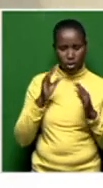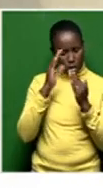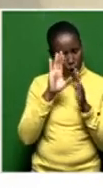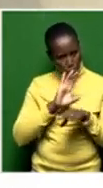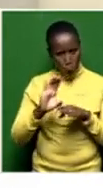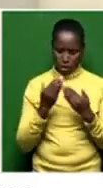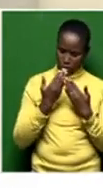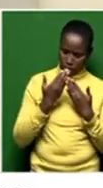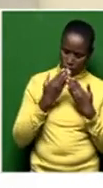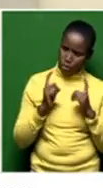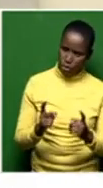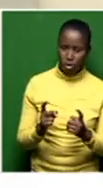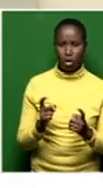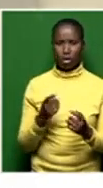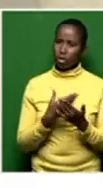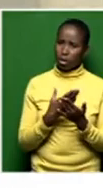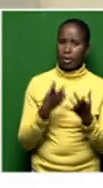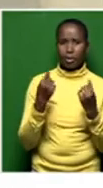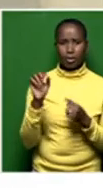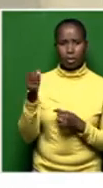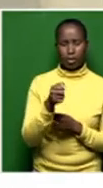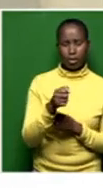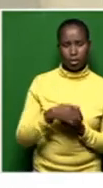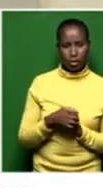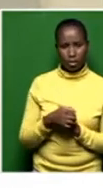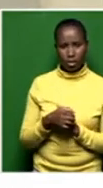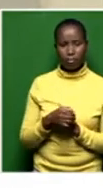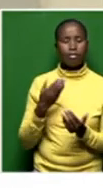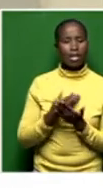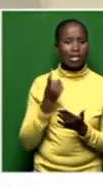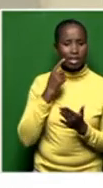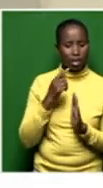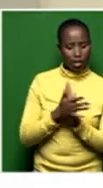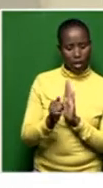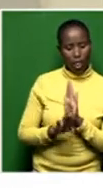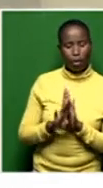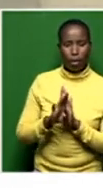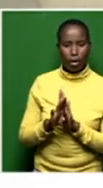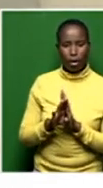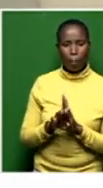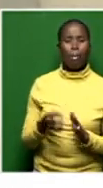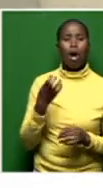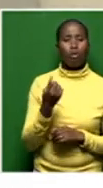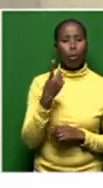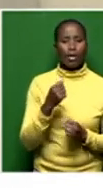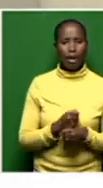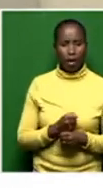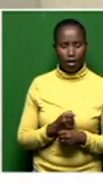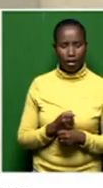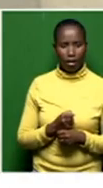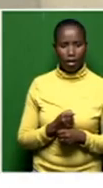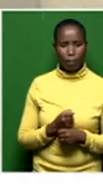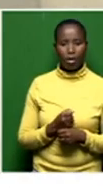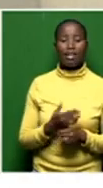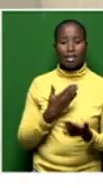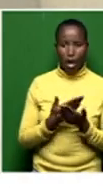aviation, for instance, chicken courses, all these various courses in order to upskill themselves. They've had a year in order to let them shadow